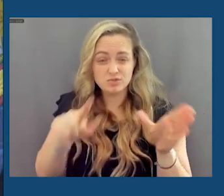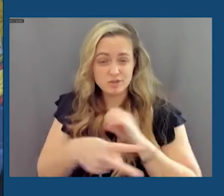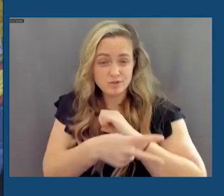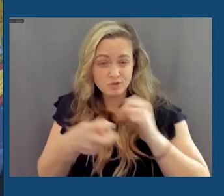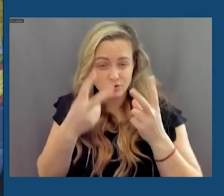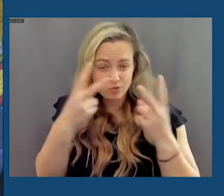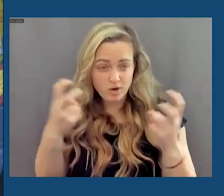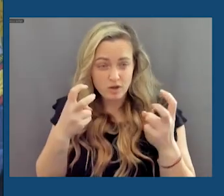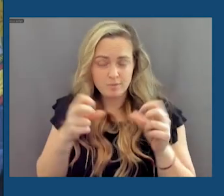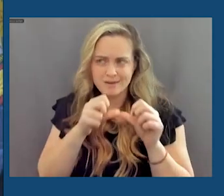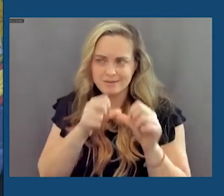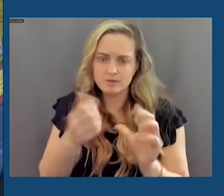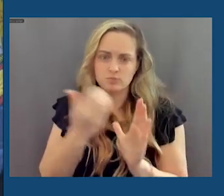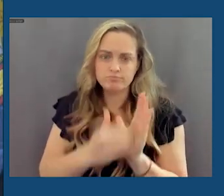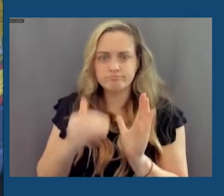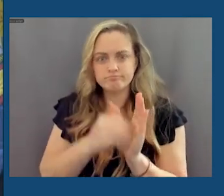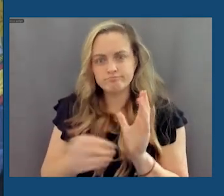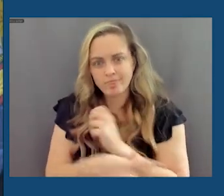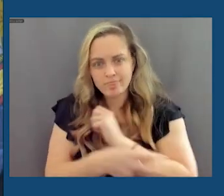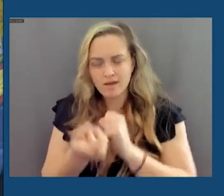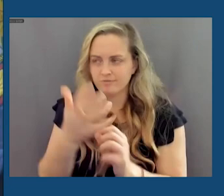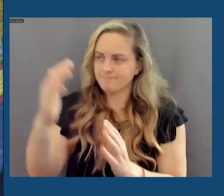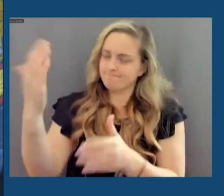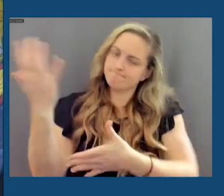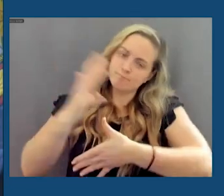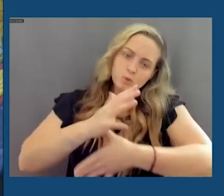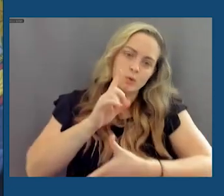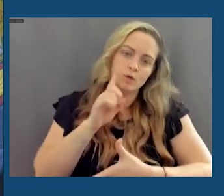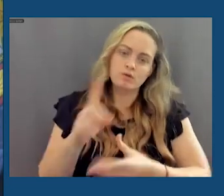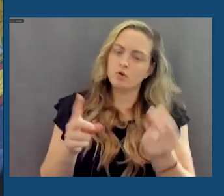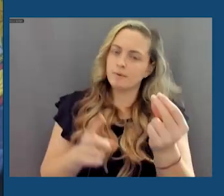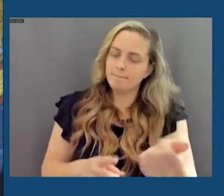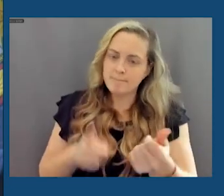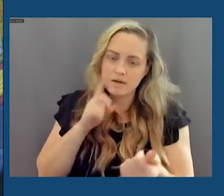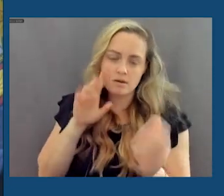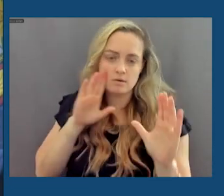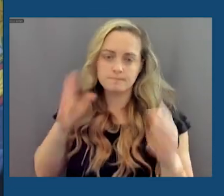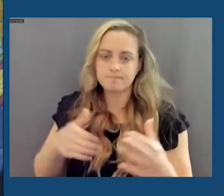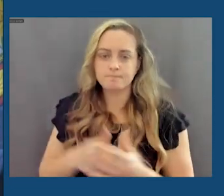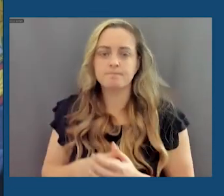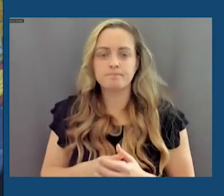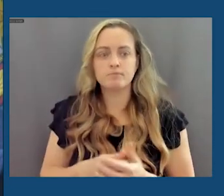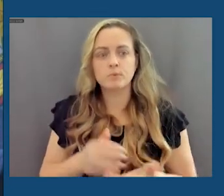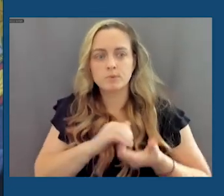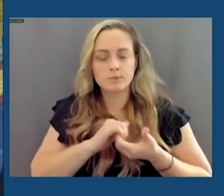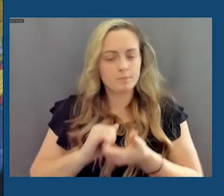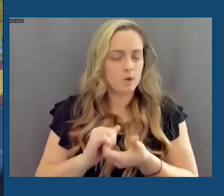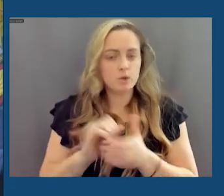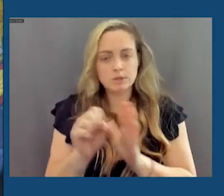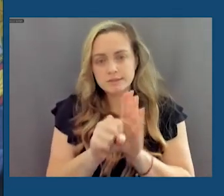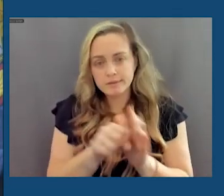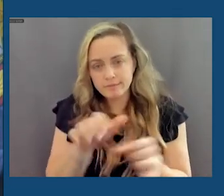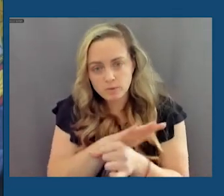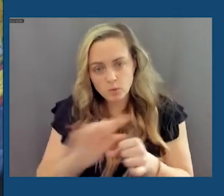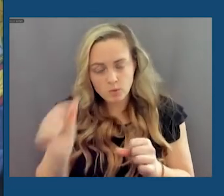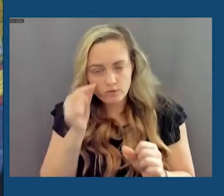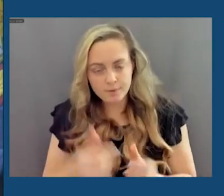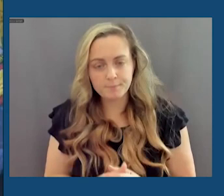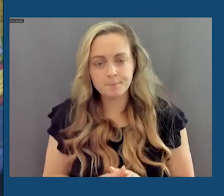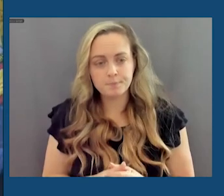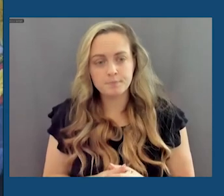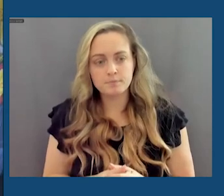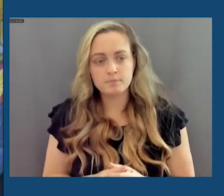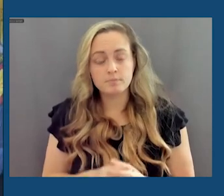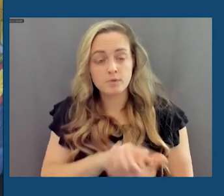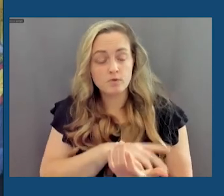retail theft is a top priority that requires immediate attention with our partners in state and local government. For